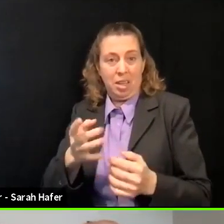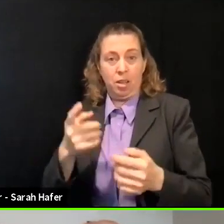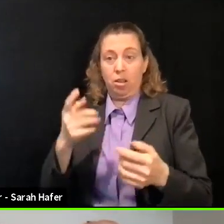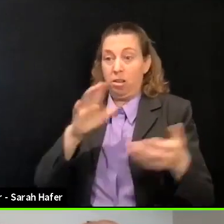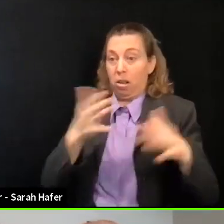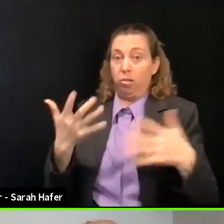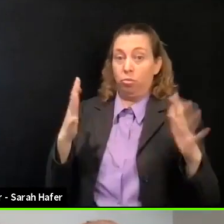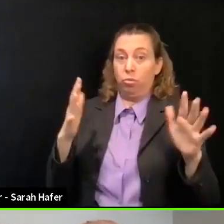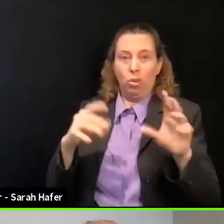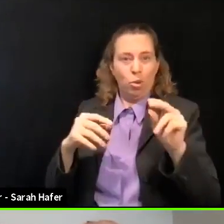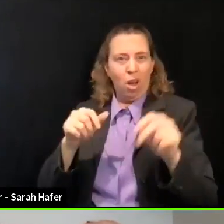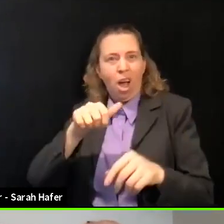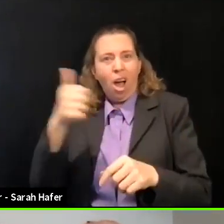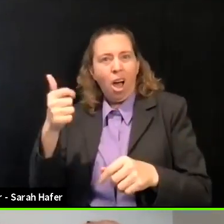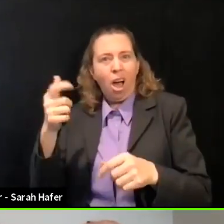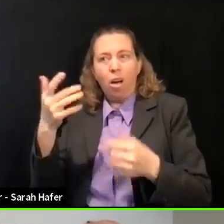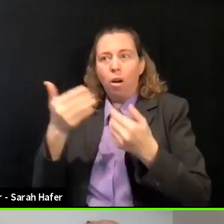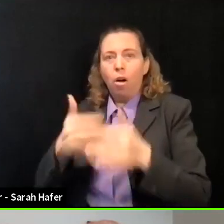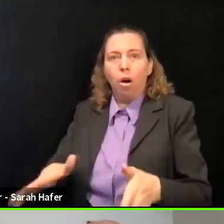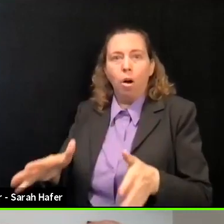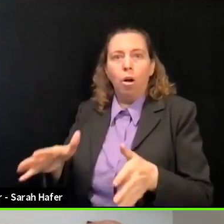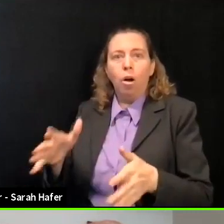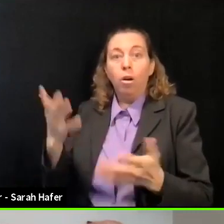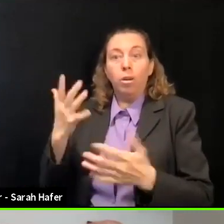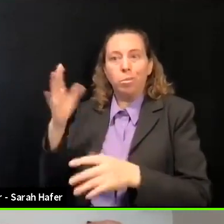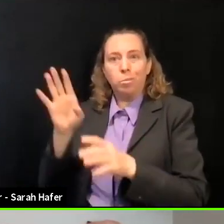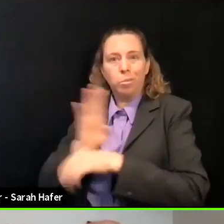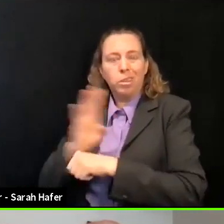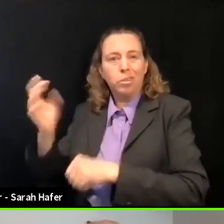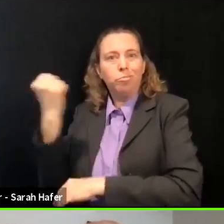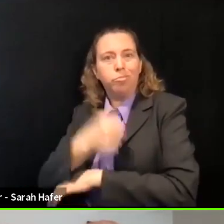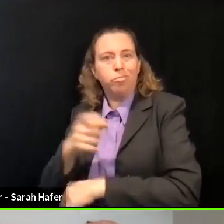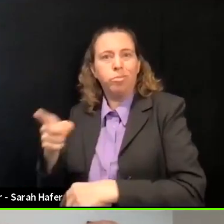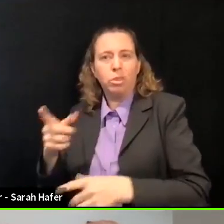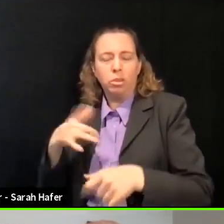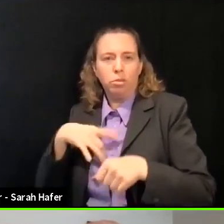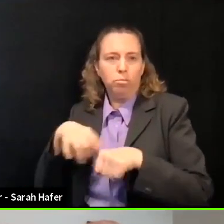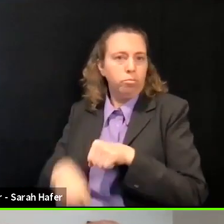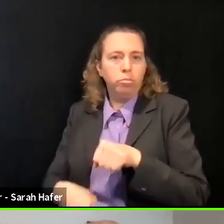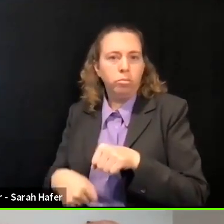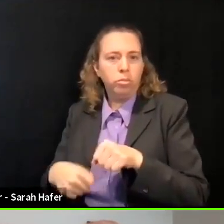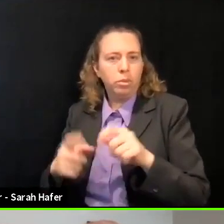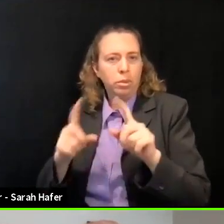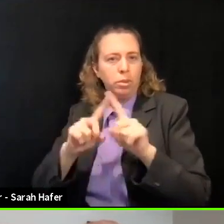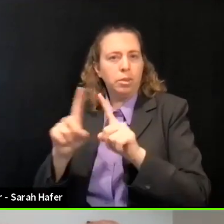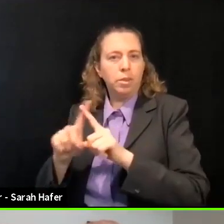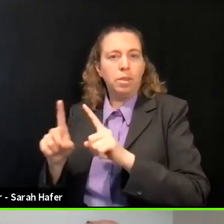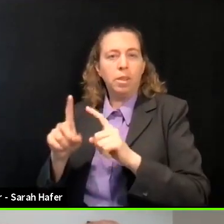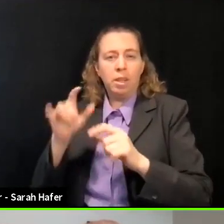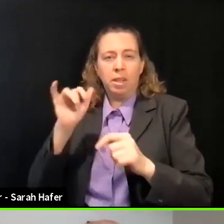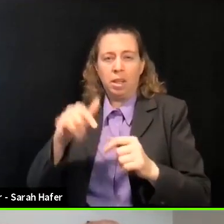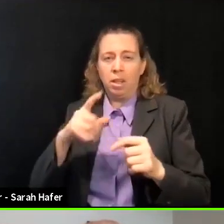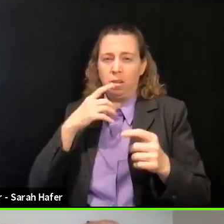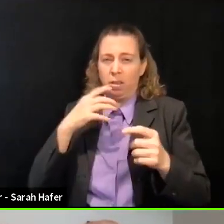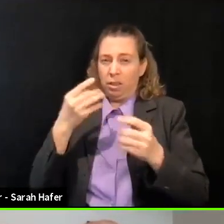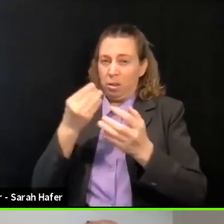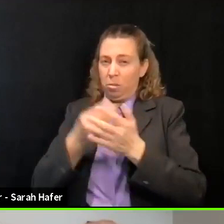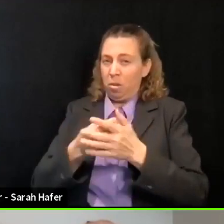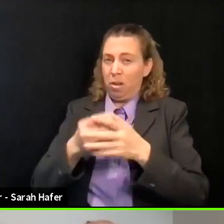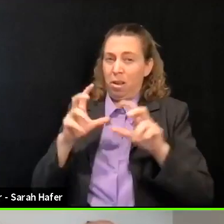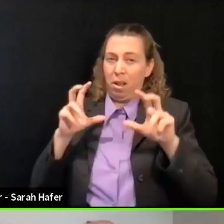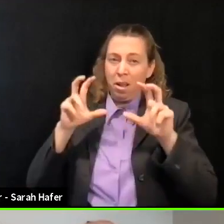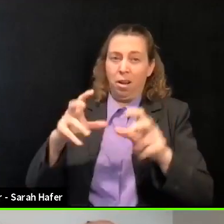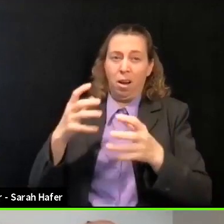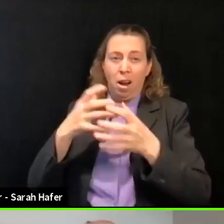time doing, we probably spend more time working than we do doing anything else. And so it's very relevant to our sense of identity,